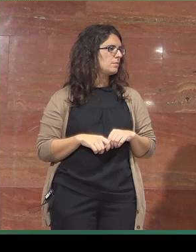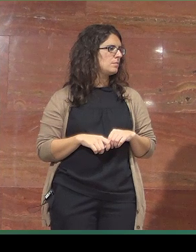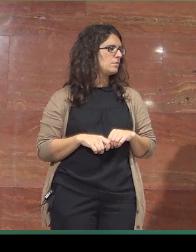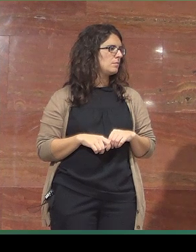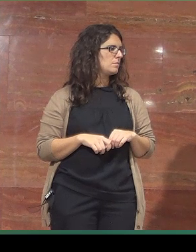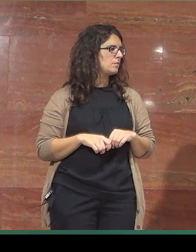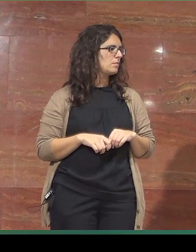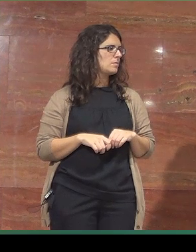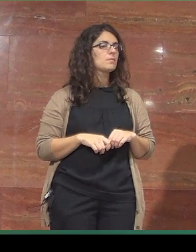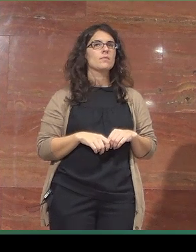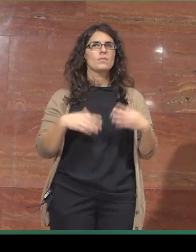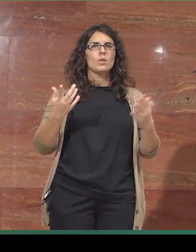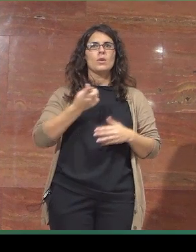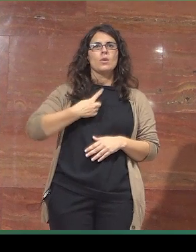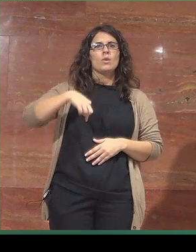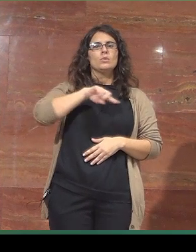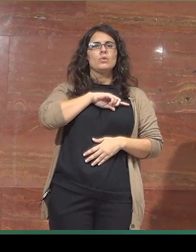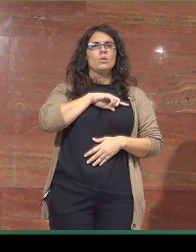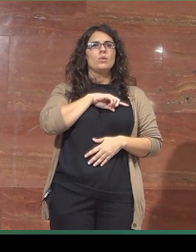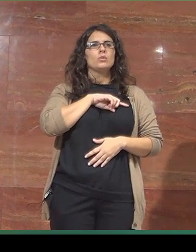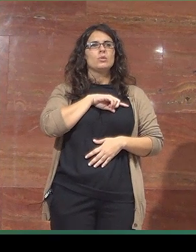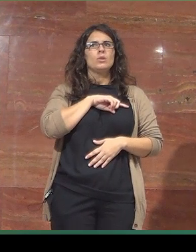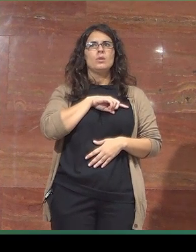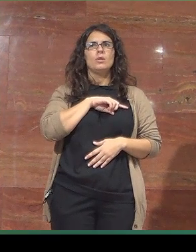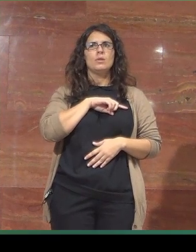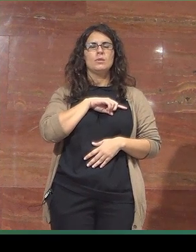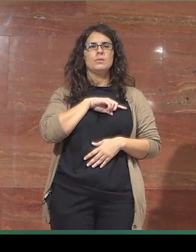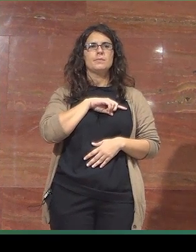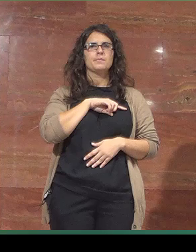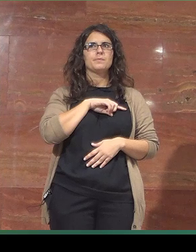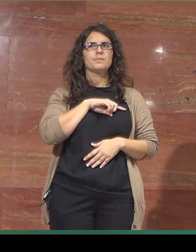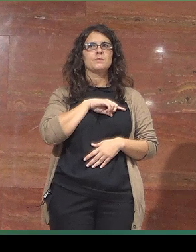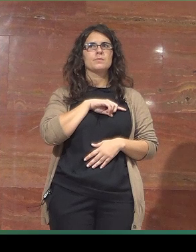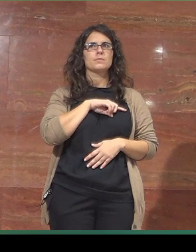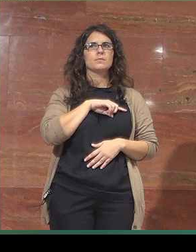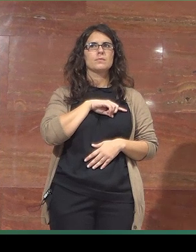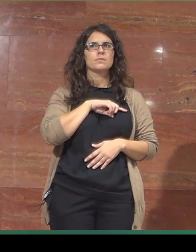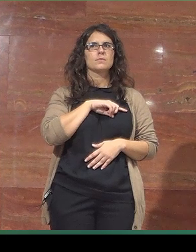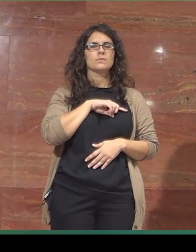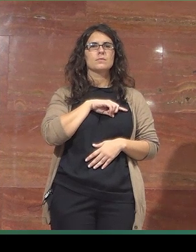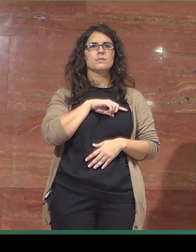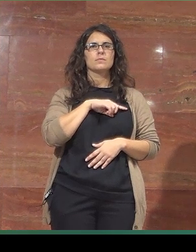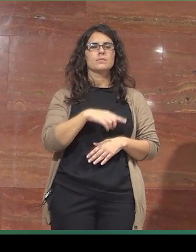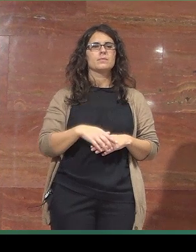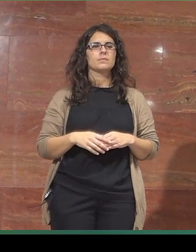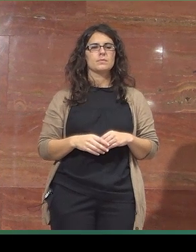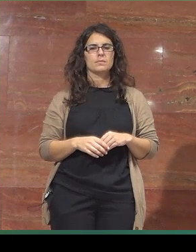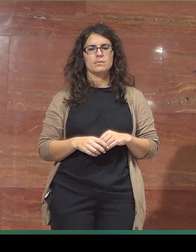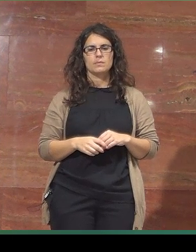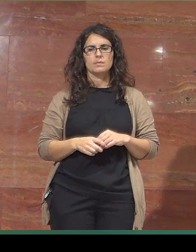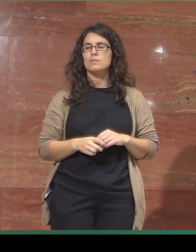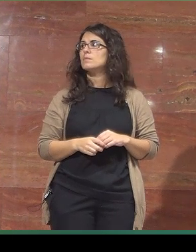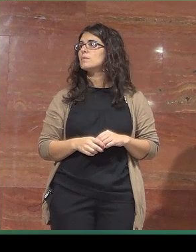typeface whose name is simple. We redesign it. And this is a typeface who is based on